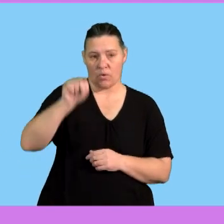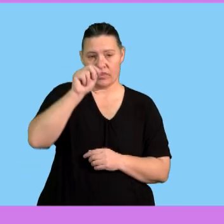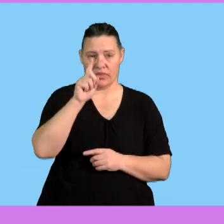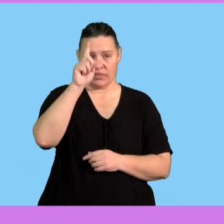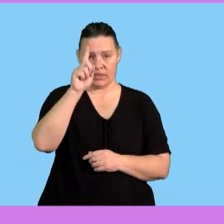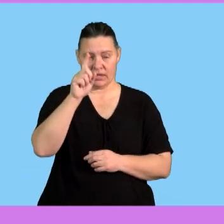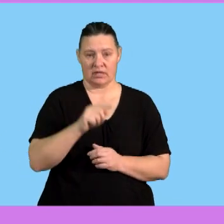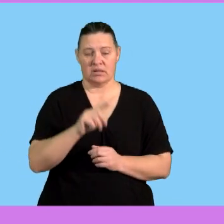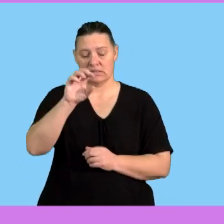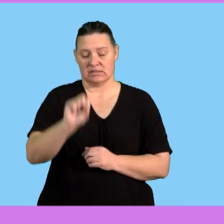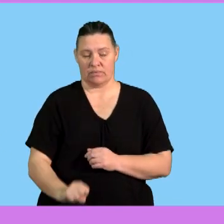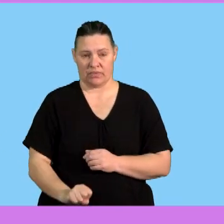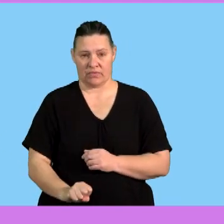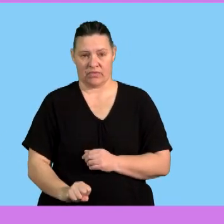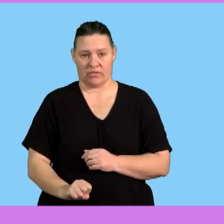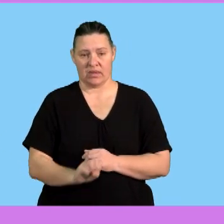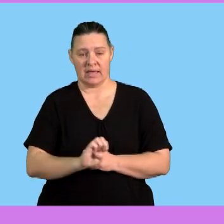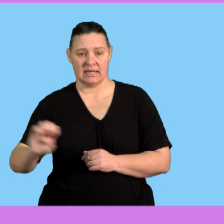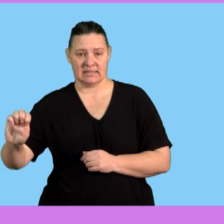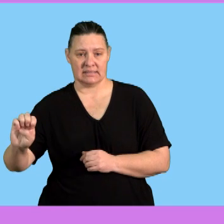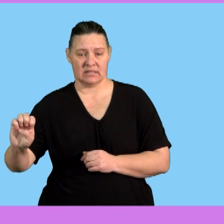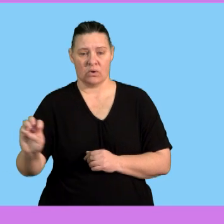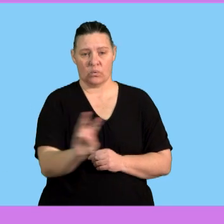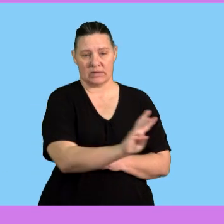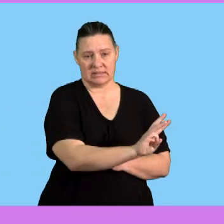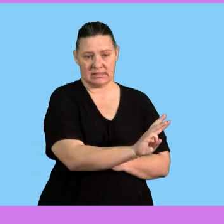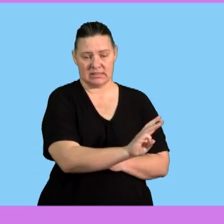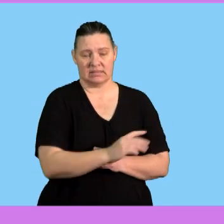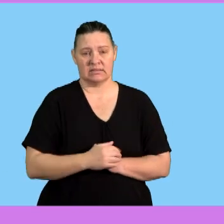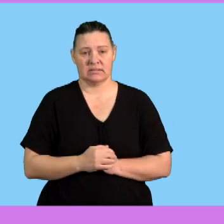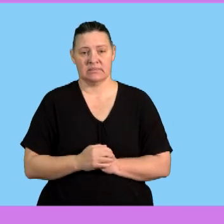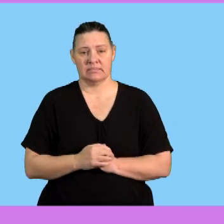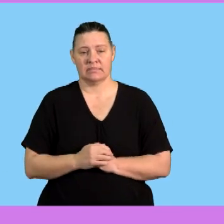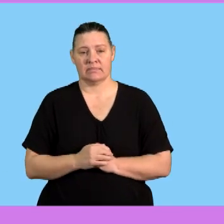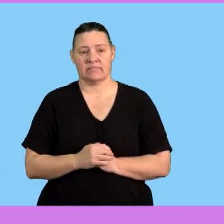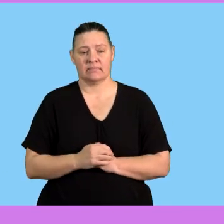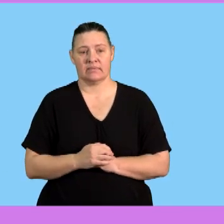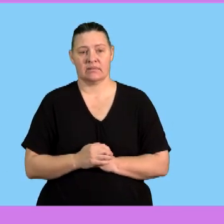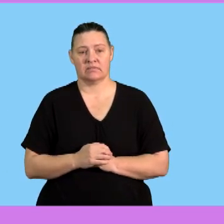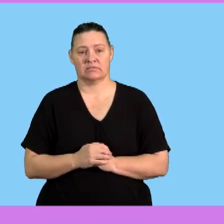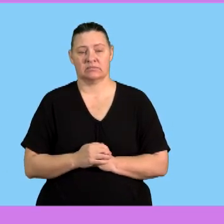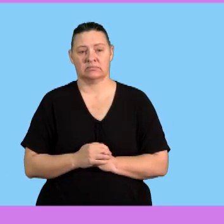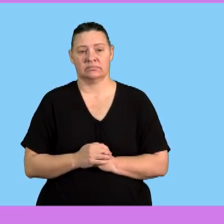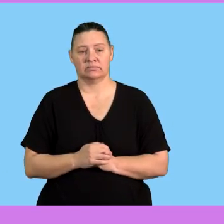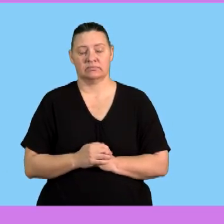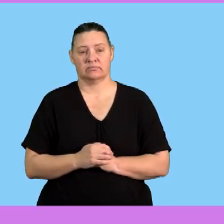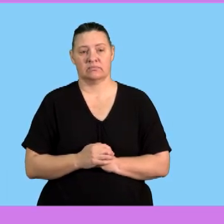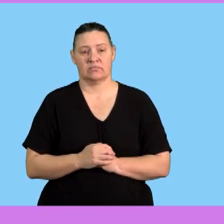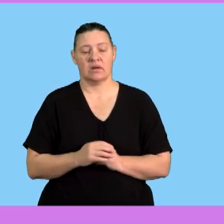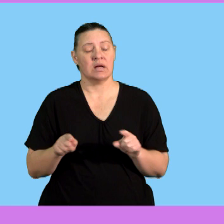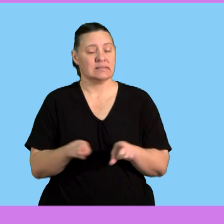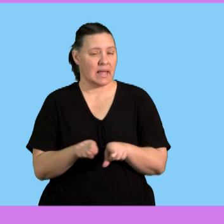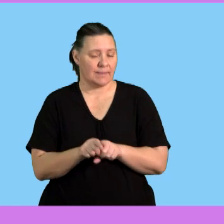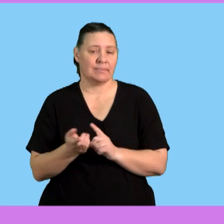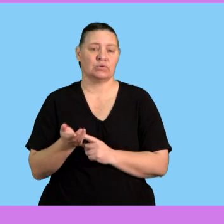north, your south, east, as well as your west. Now from here it